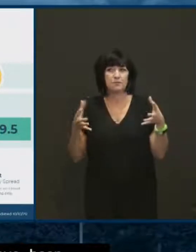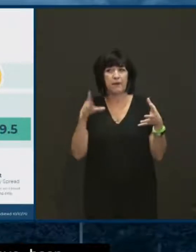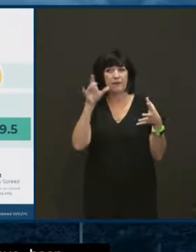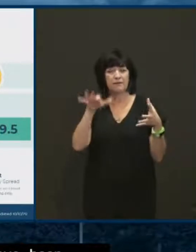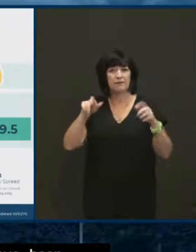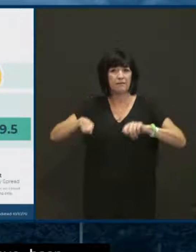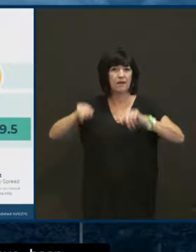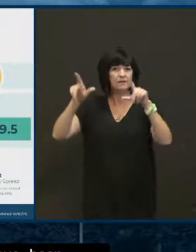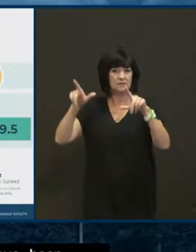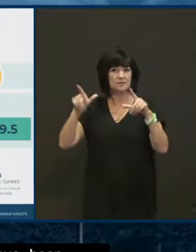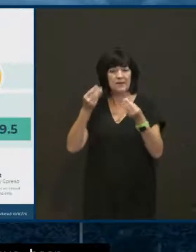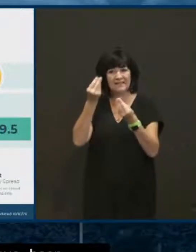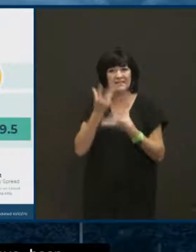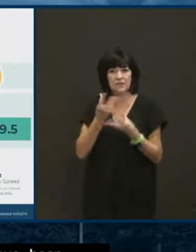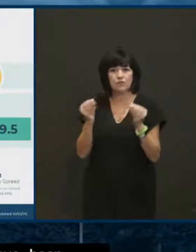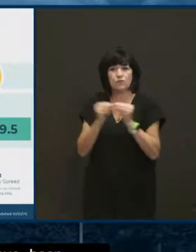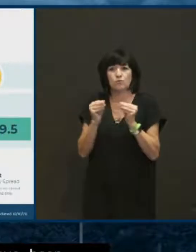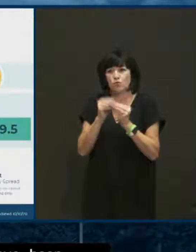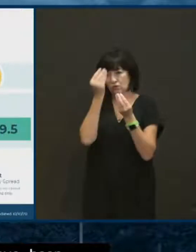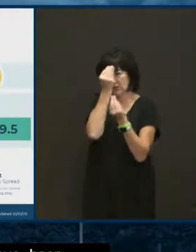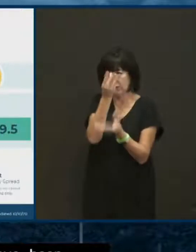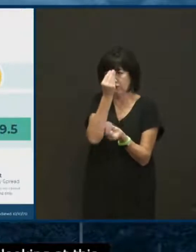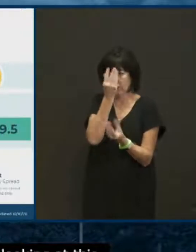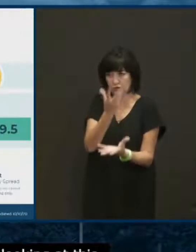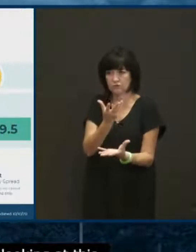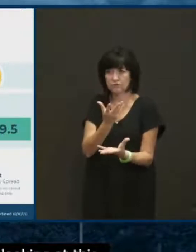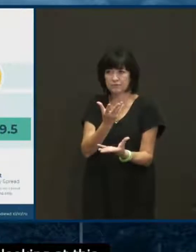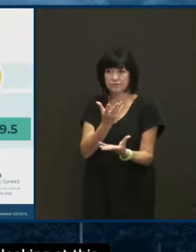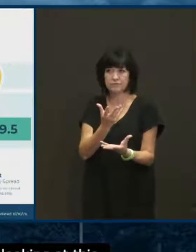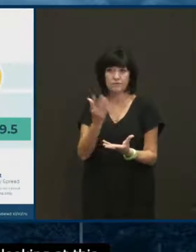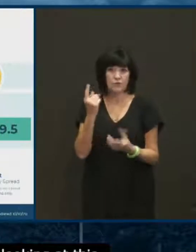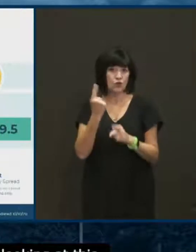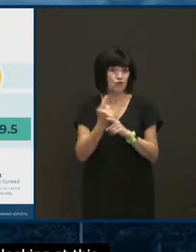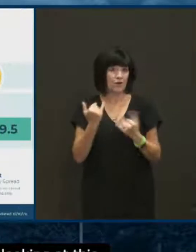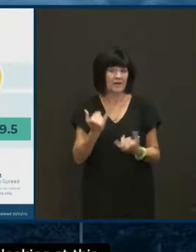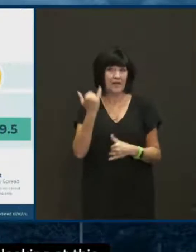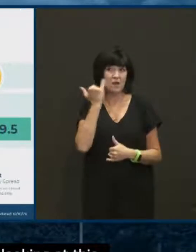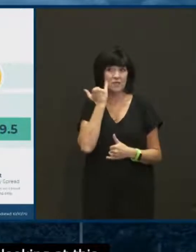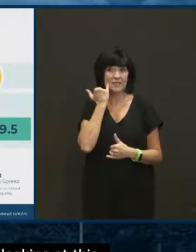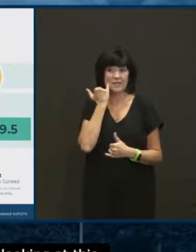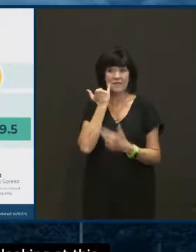for the time being, if 2 of the 3 measures are in the yellow